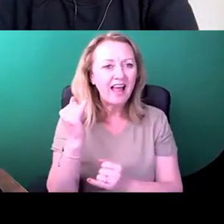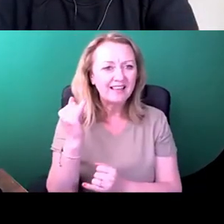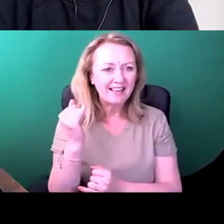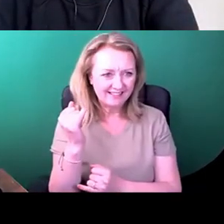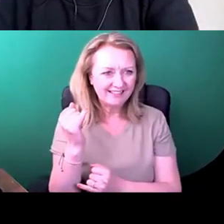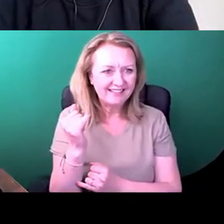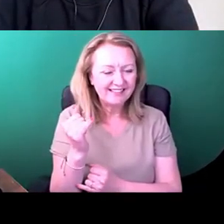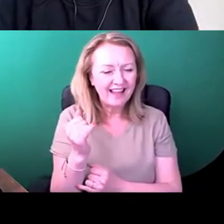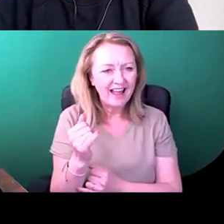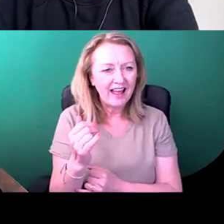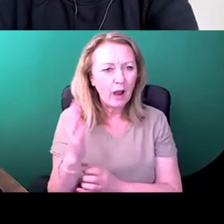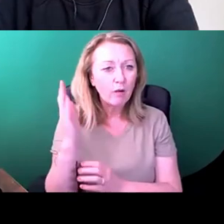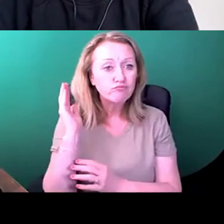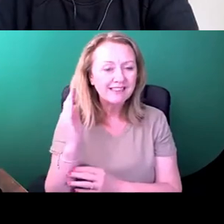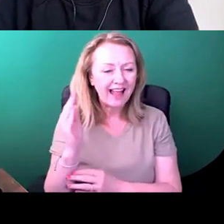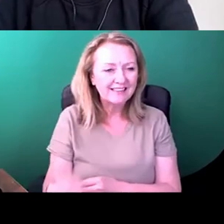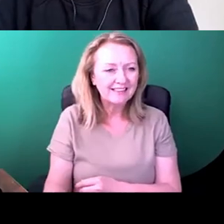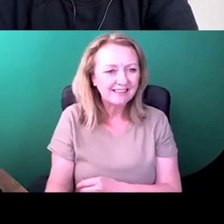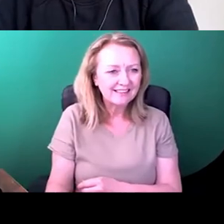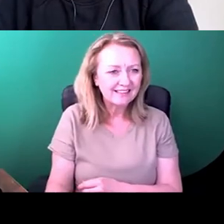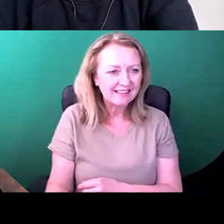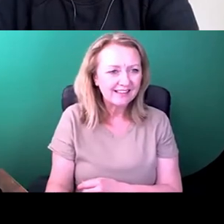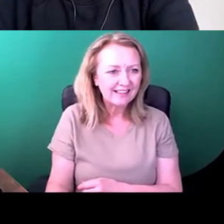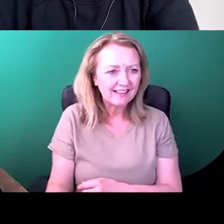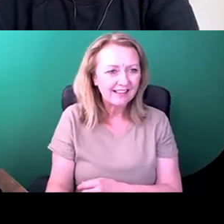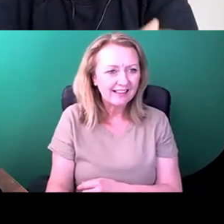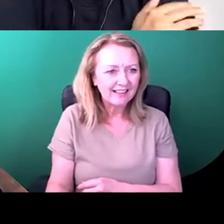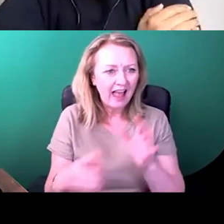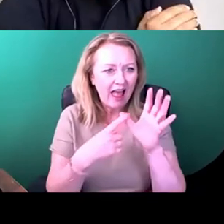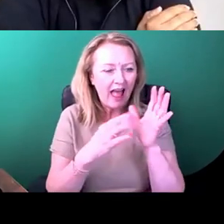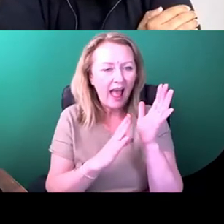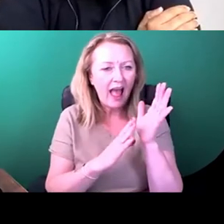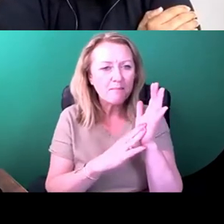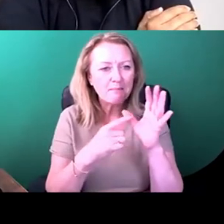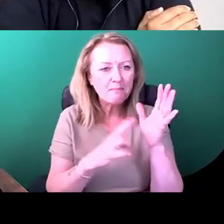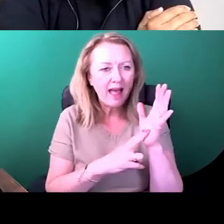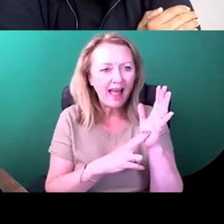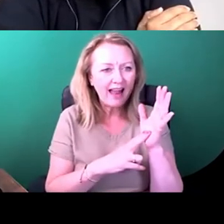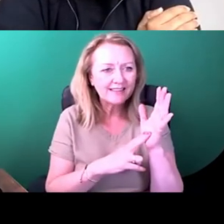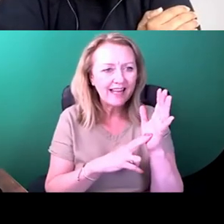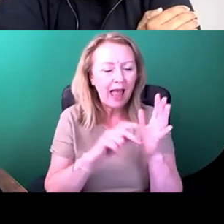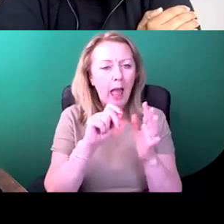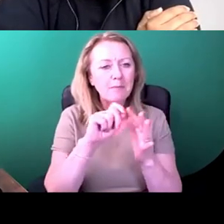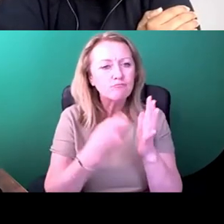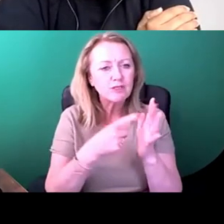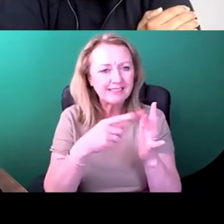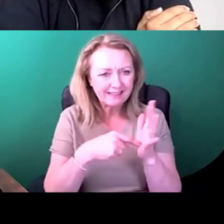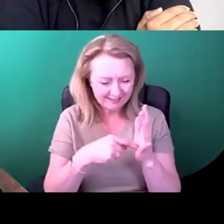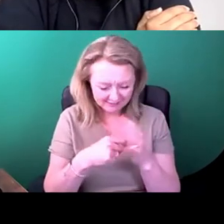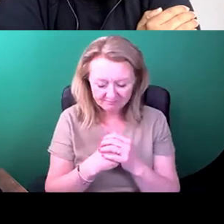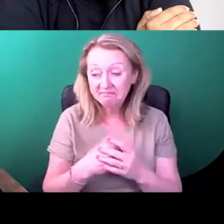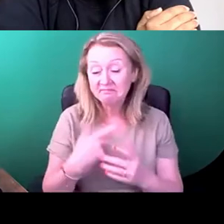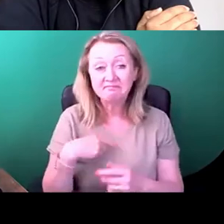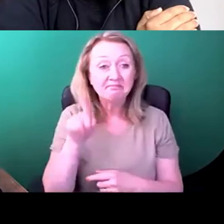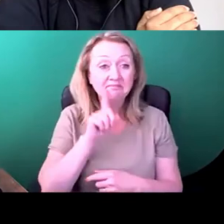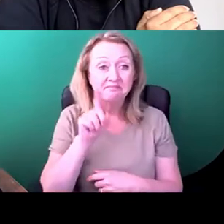Armanprit Sandhu. Thanks, so, Aidan. Yeah, thank you. My name's Armanprit. I'm a